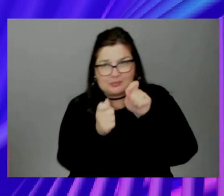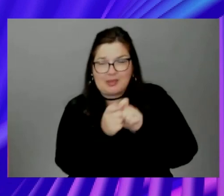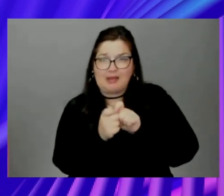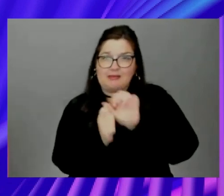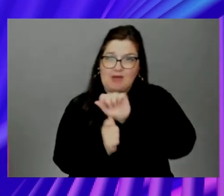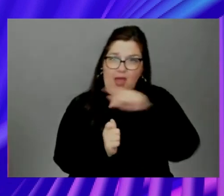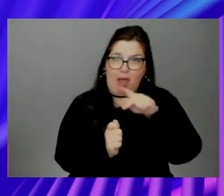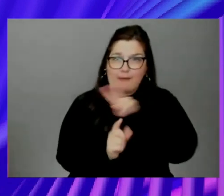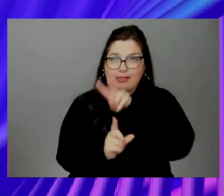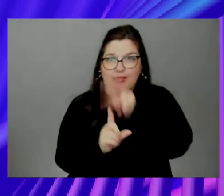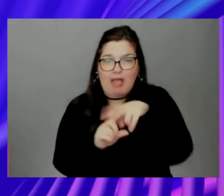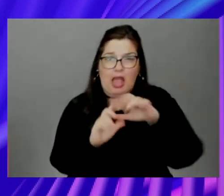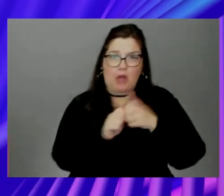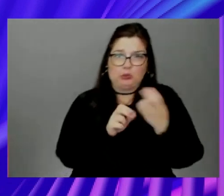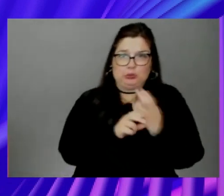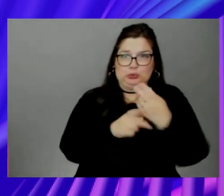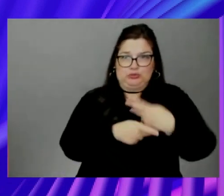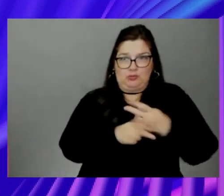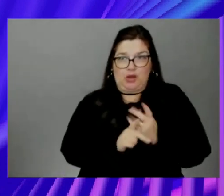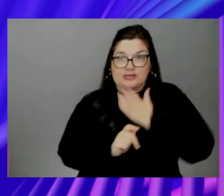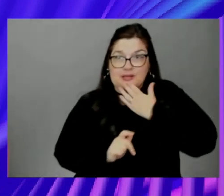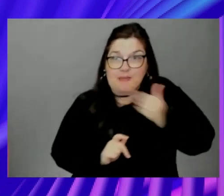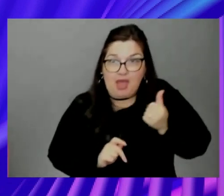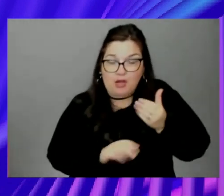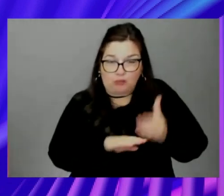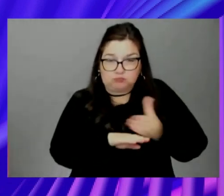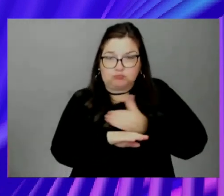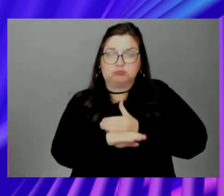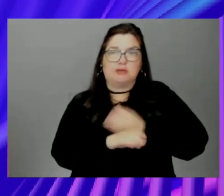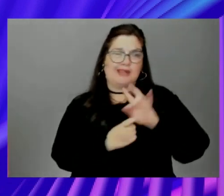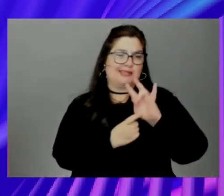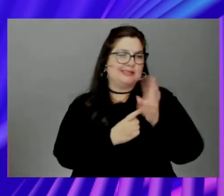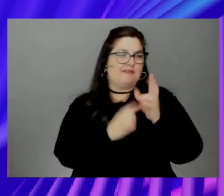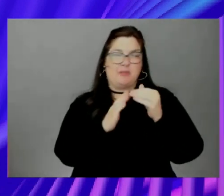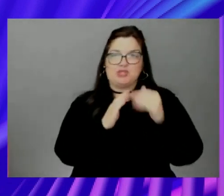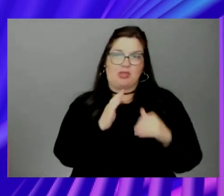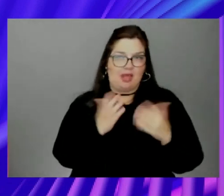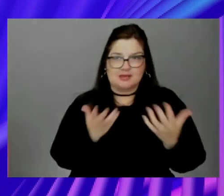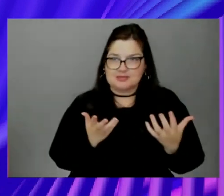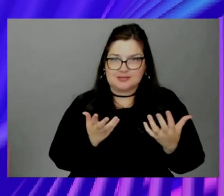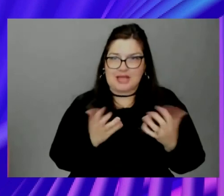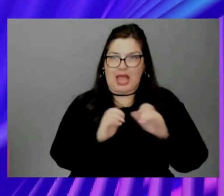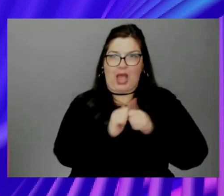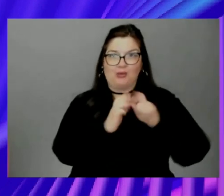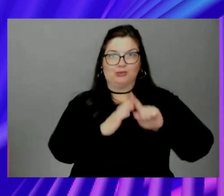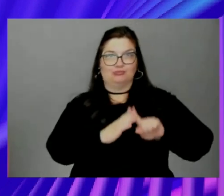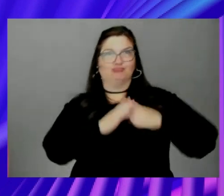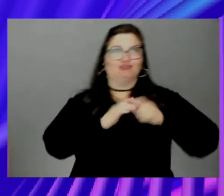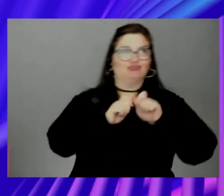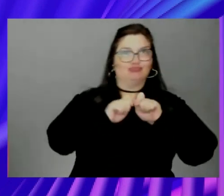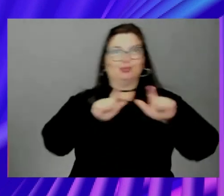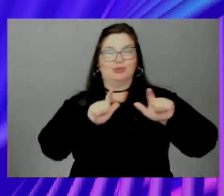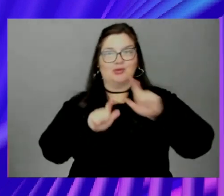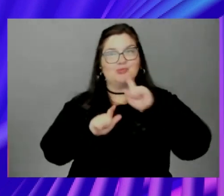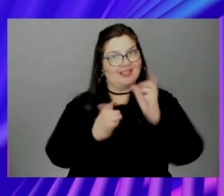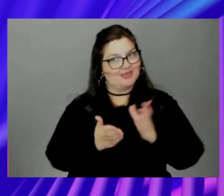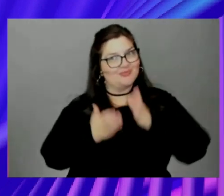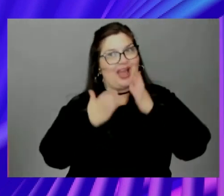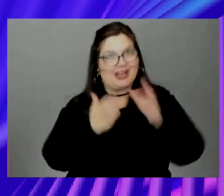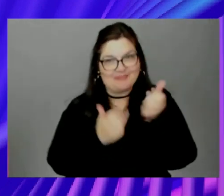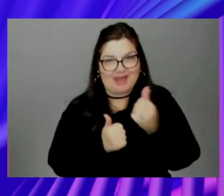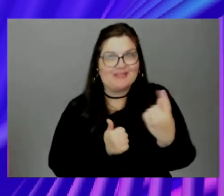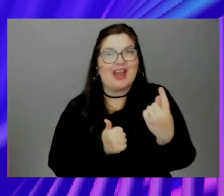to use these products better. And it takes you through in 7 minutes or less how to spin something up. So highly recommend that for anybody that wants to know